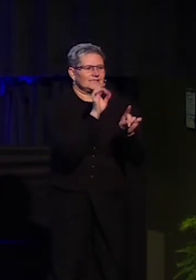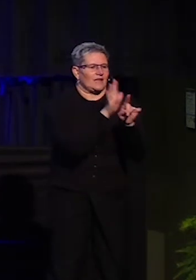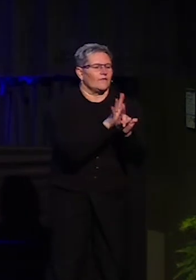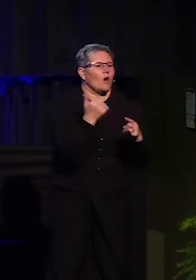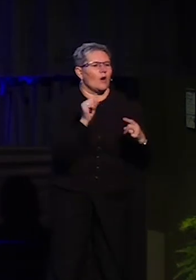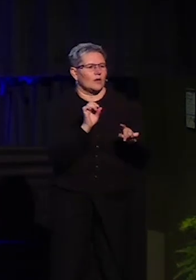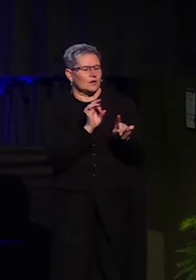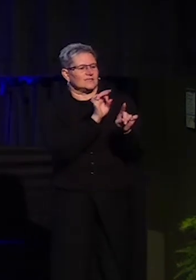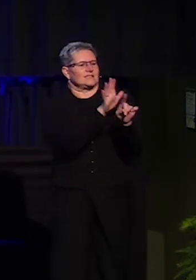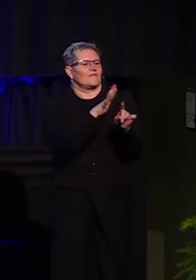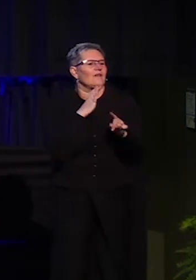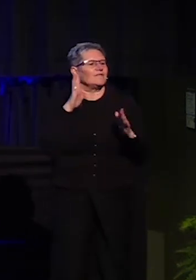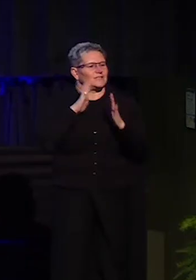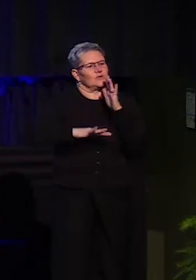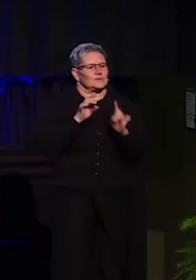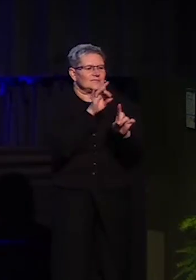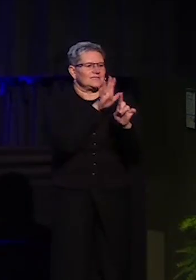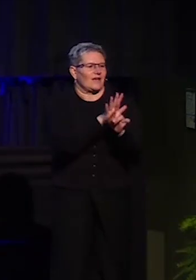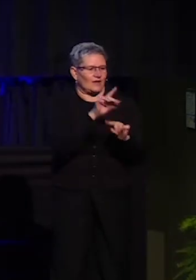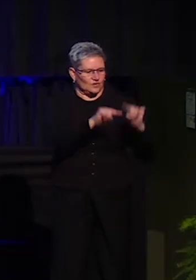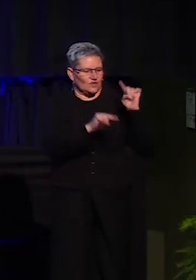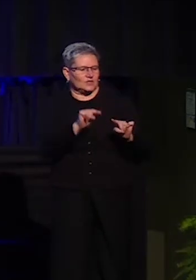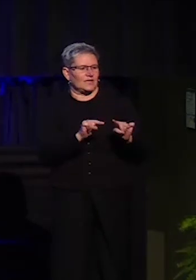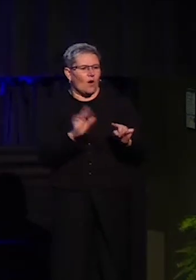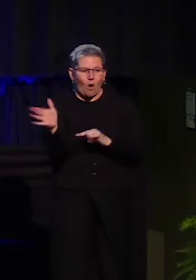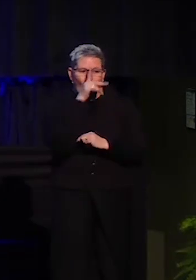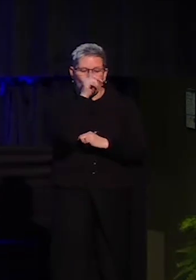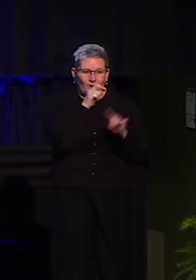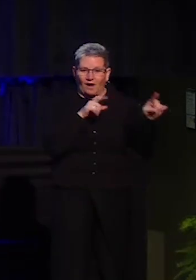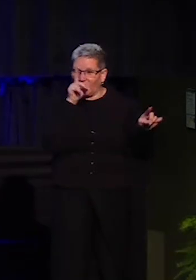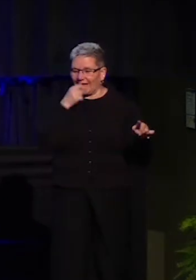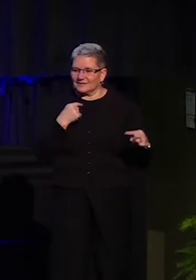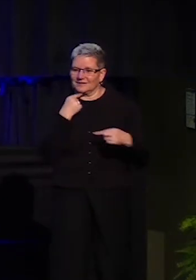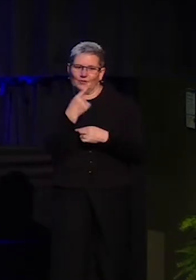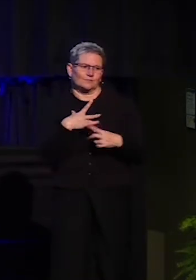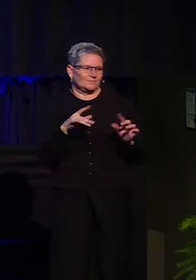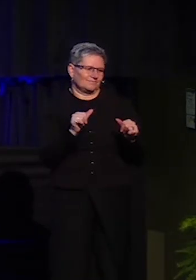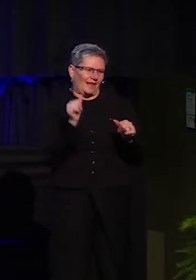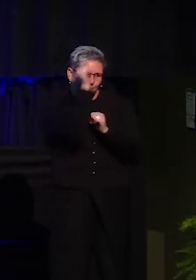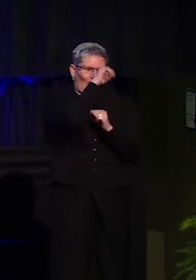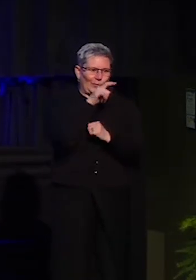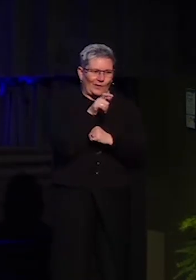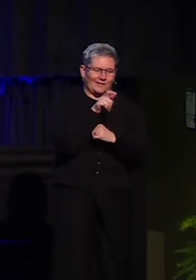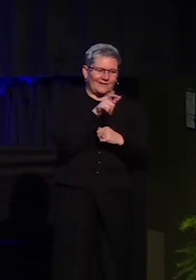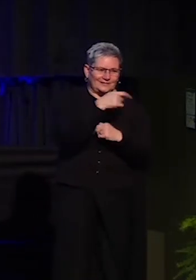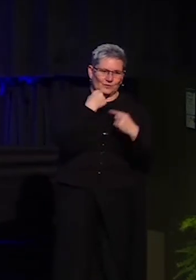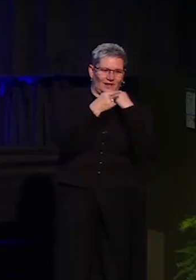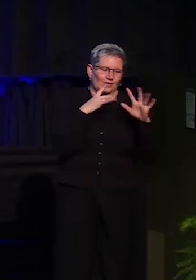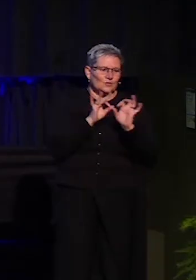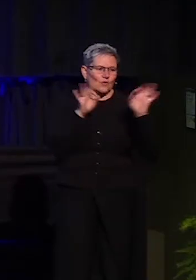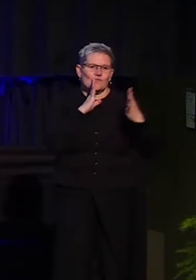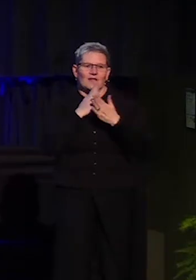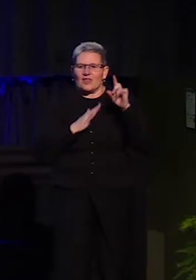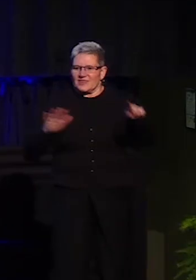intersectionality. So, I haven't actually given you any words of wisdom yet. This presentation has been occupying a fair